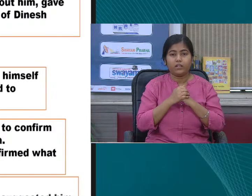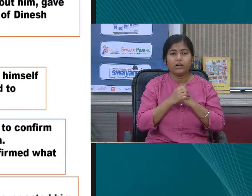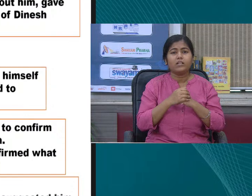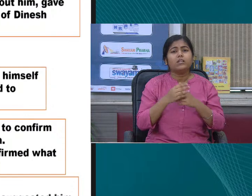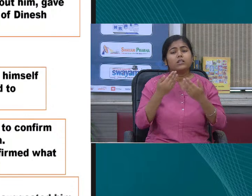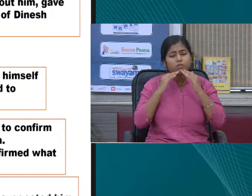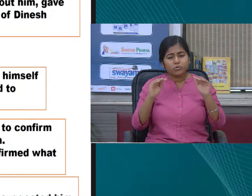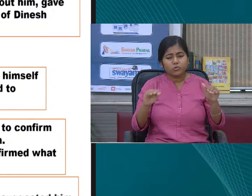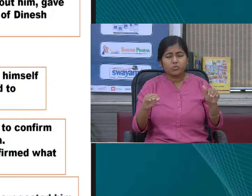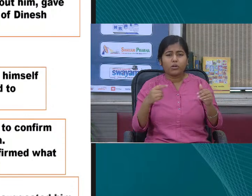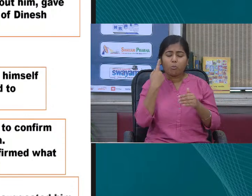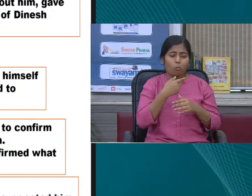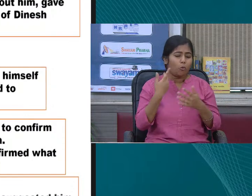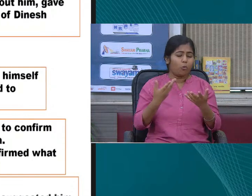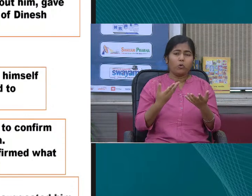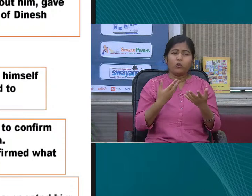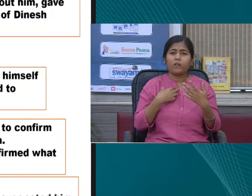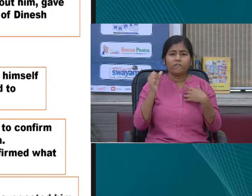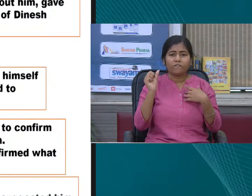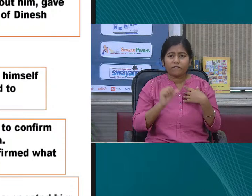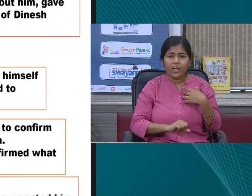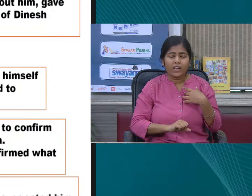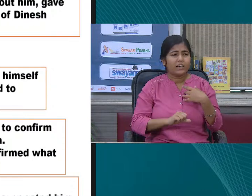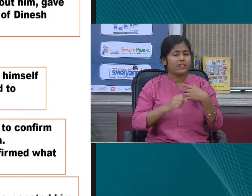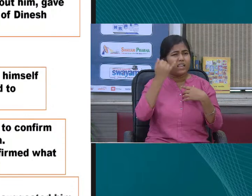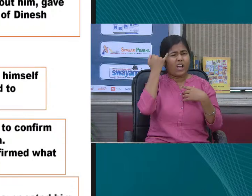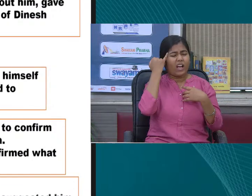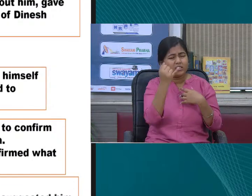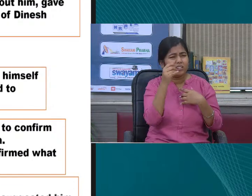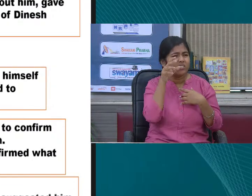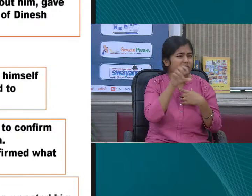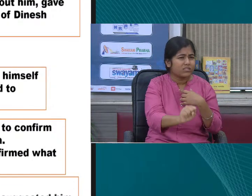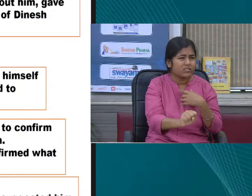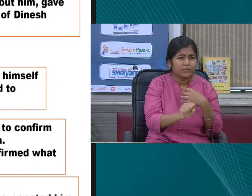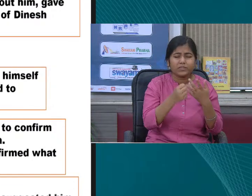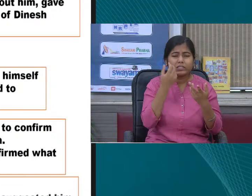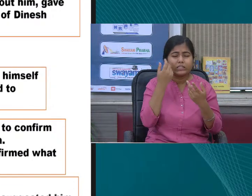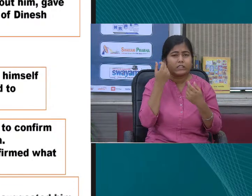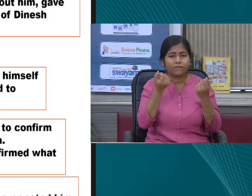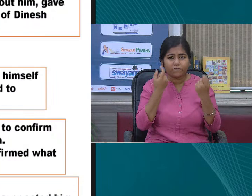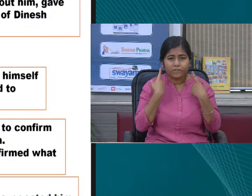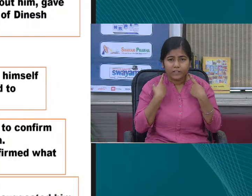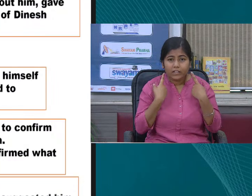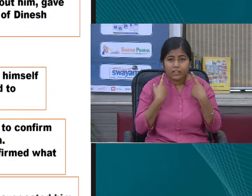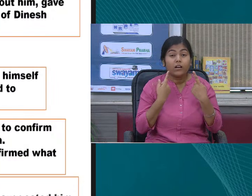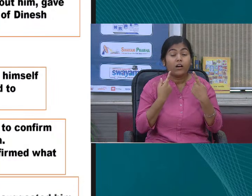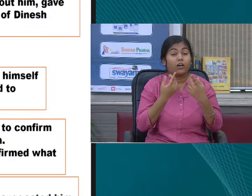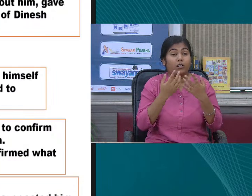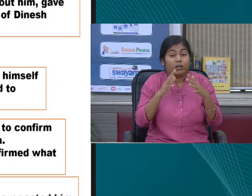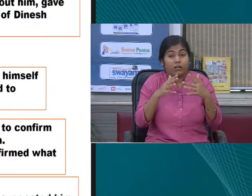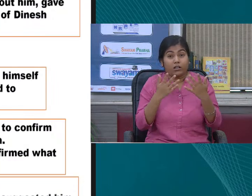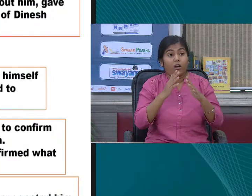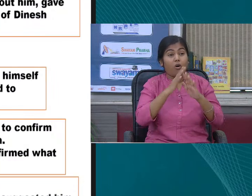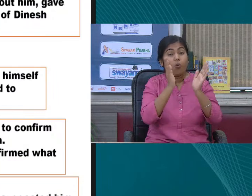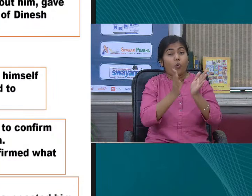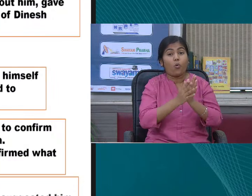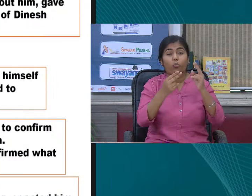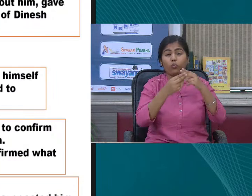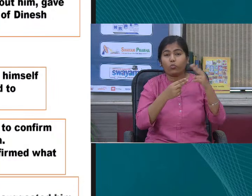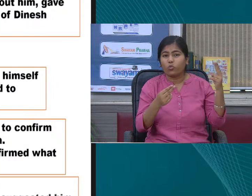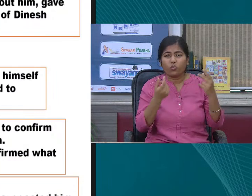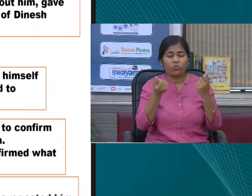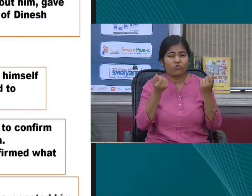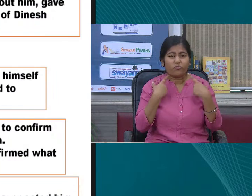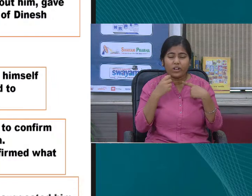able to rearrange the ideas or can't understand the whole lesson, whole prose